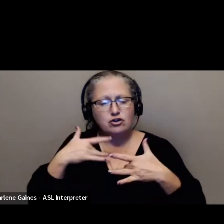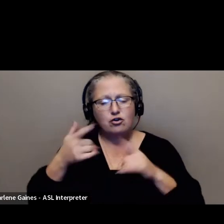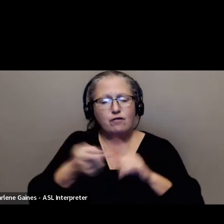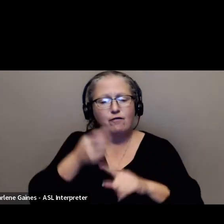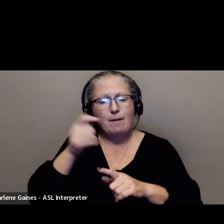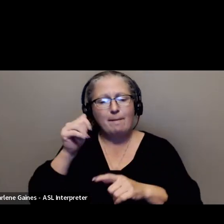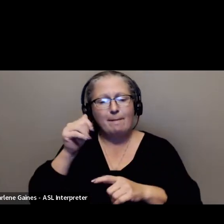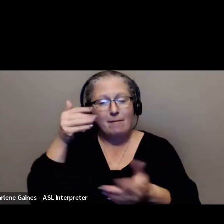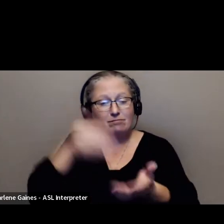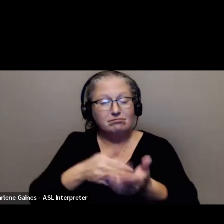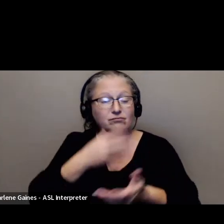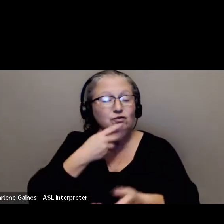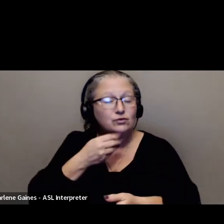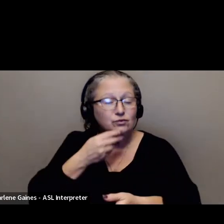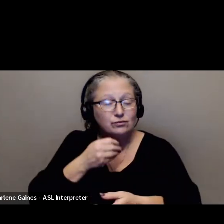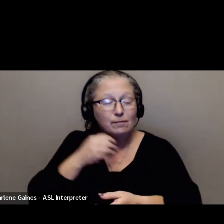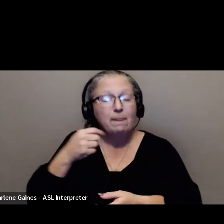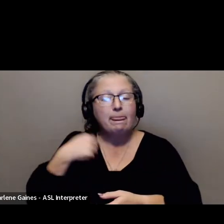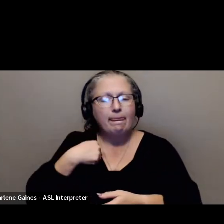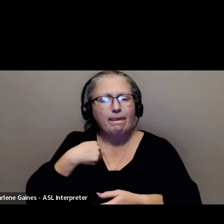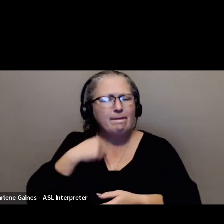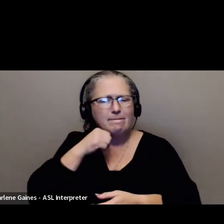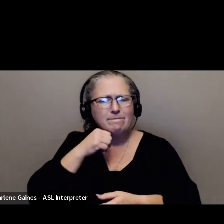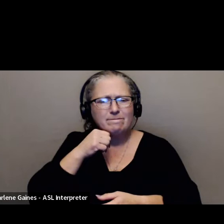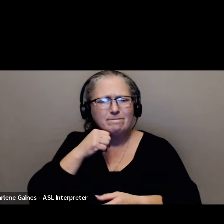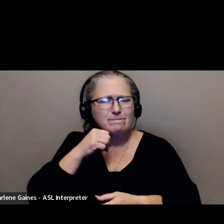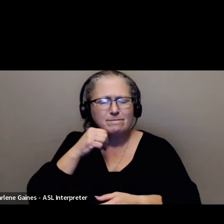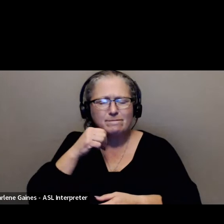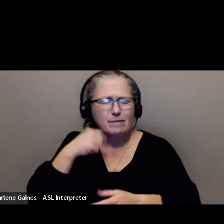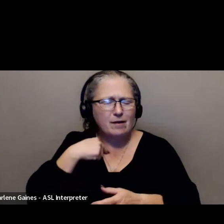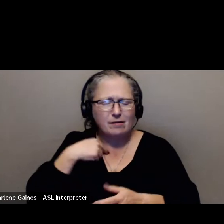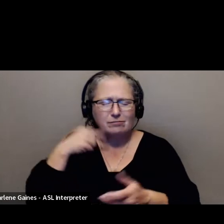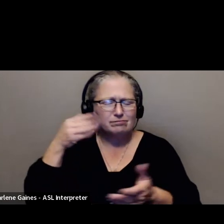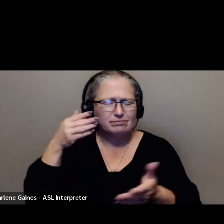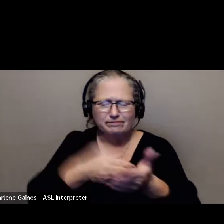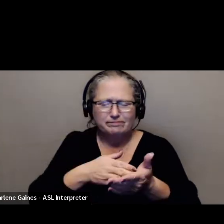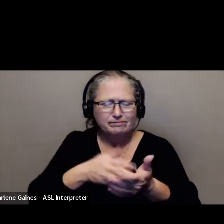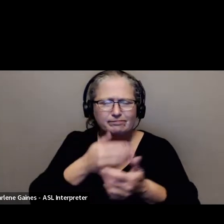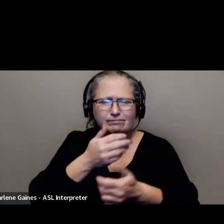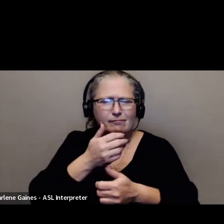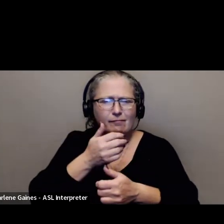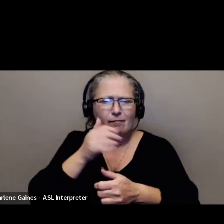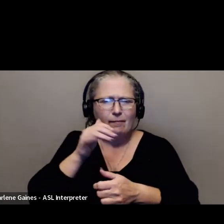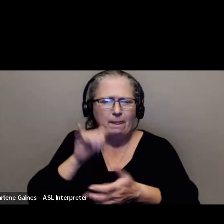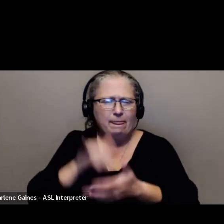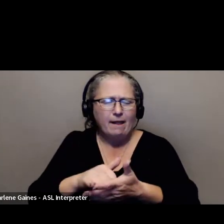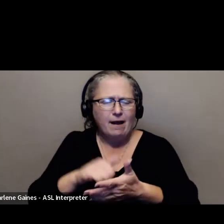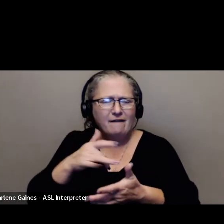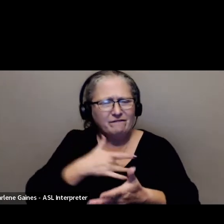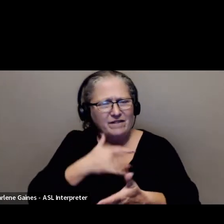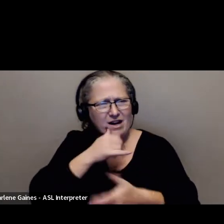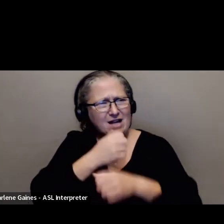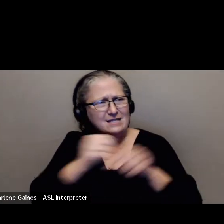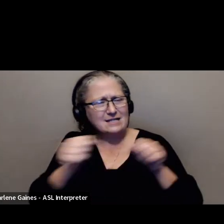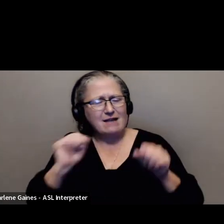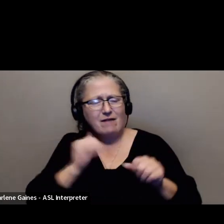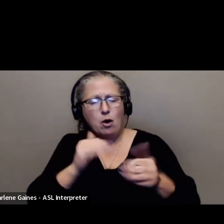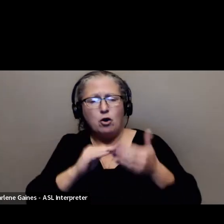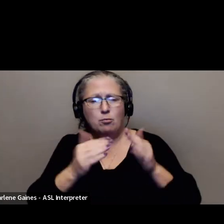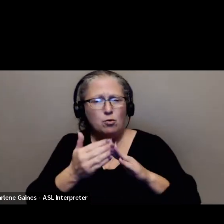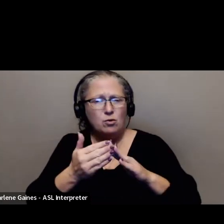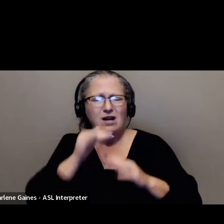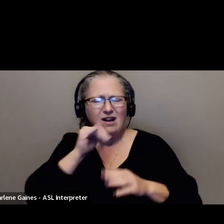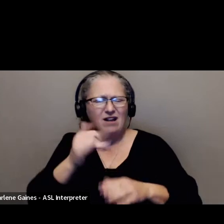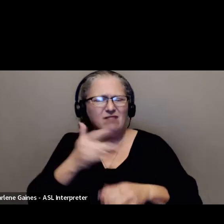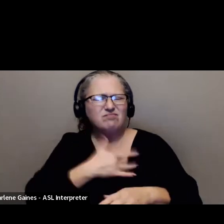about anti-Semitism, I unequivocally condemn such sentiments. Feeling unsafe in our community is